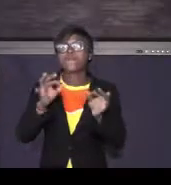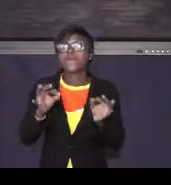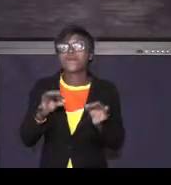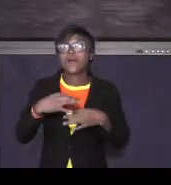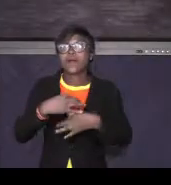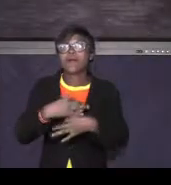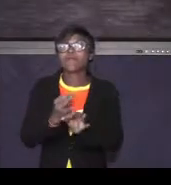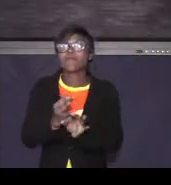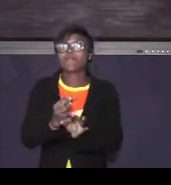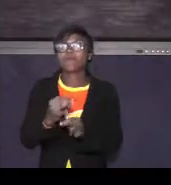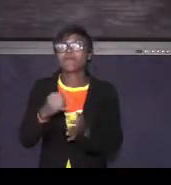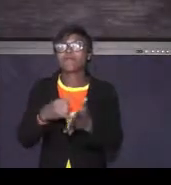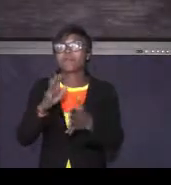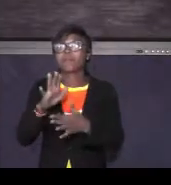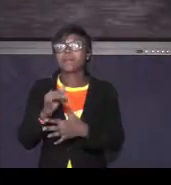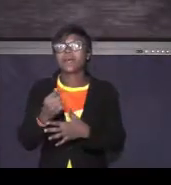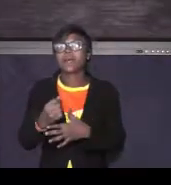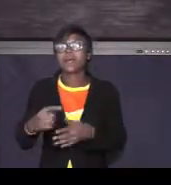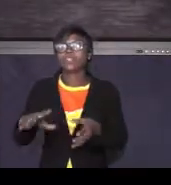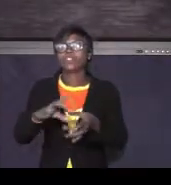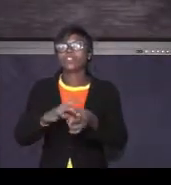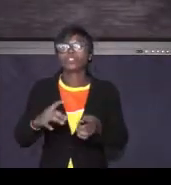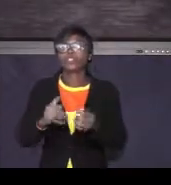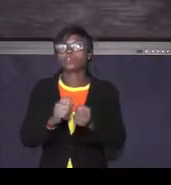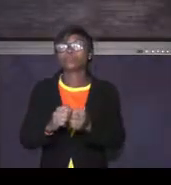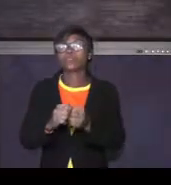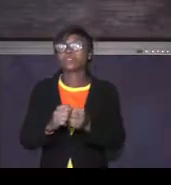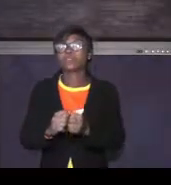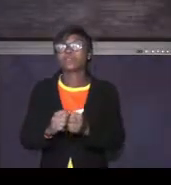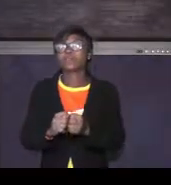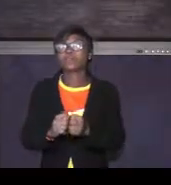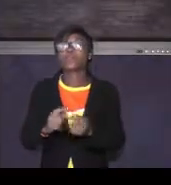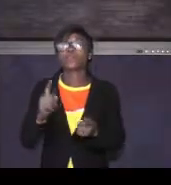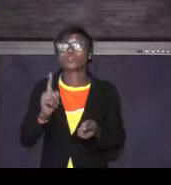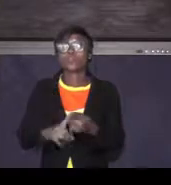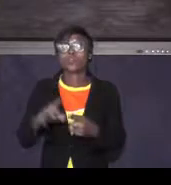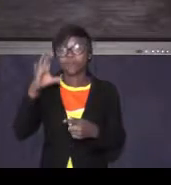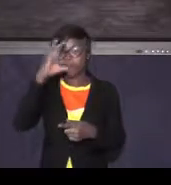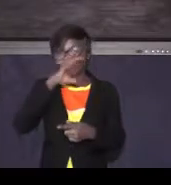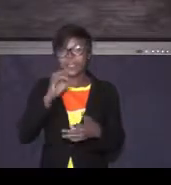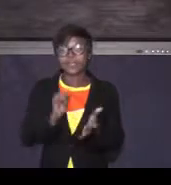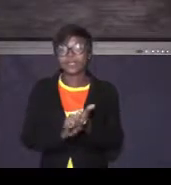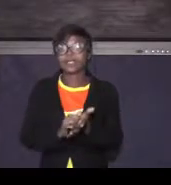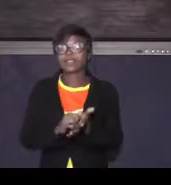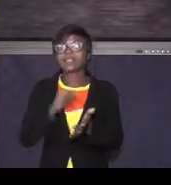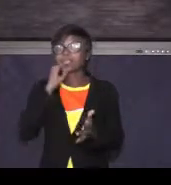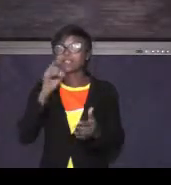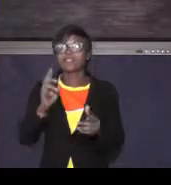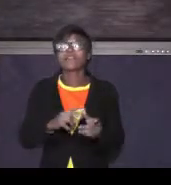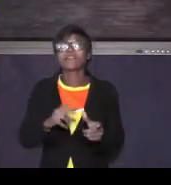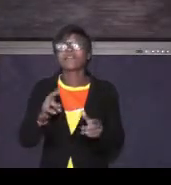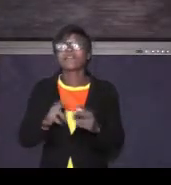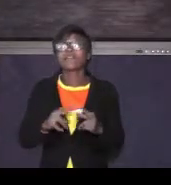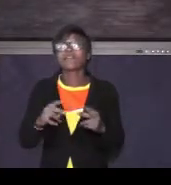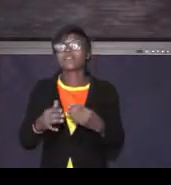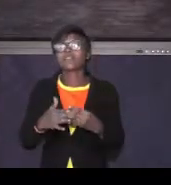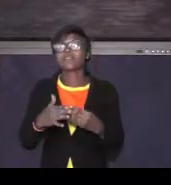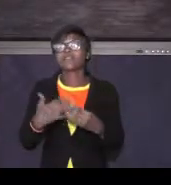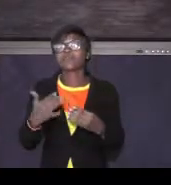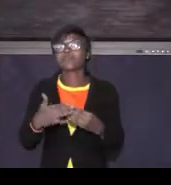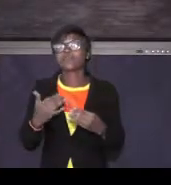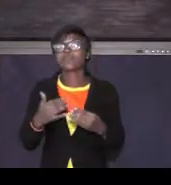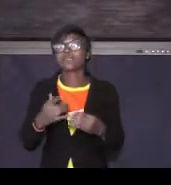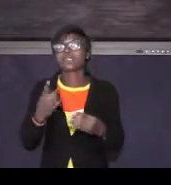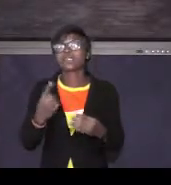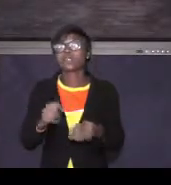a square and a triangle together. Now, to find the area of compound shapes, my friend, is very simple. The